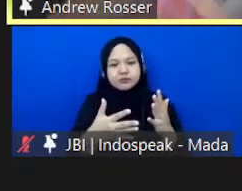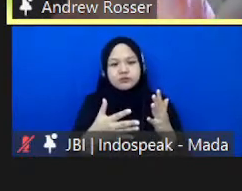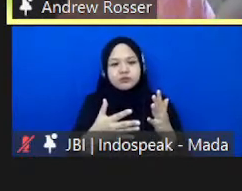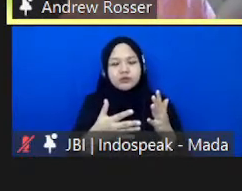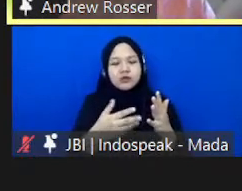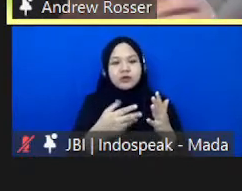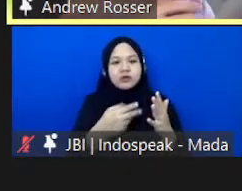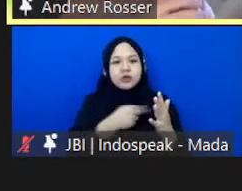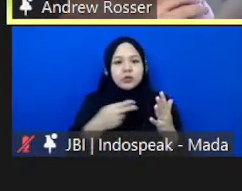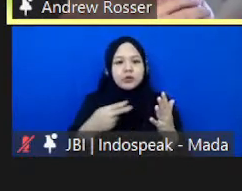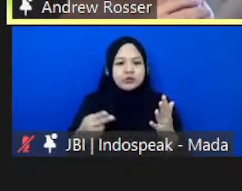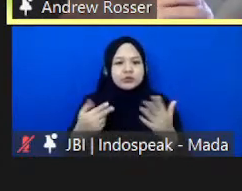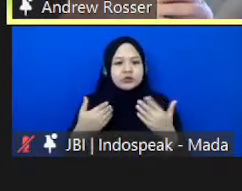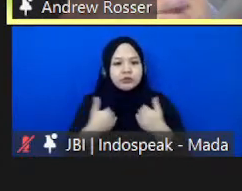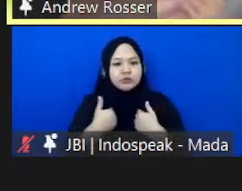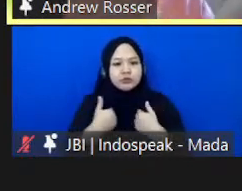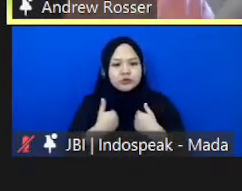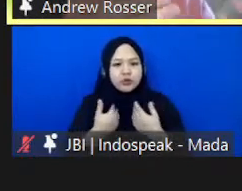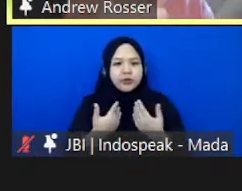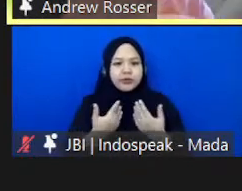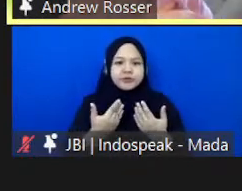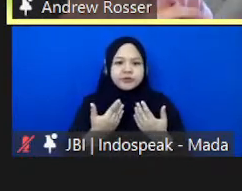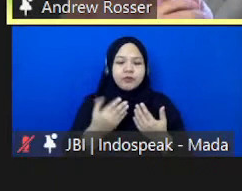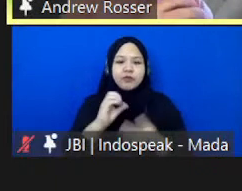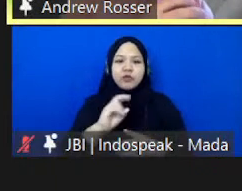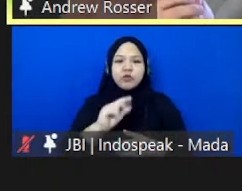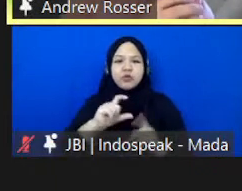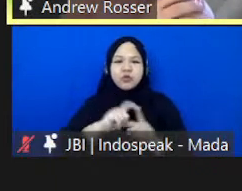Indonesia has, since the end of the new order, introduced some